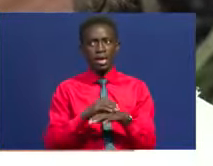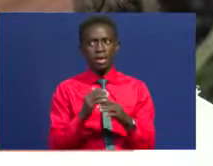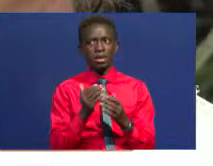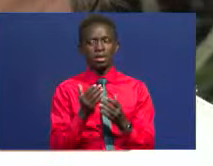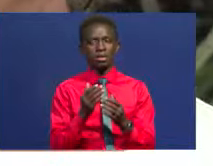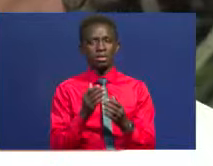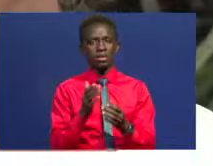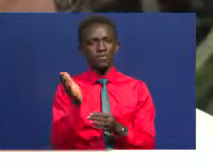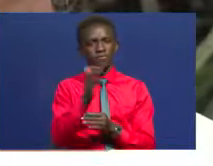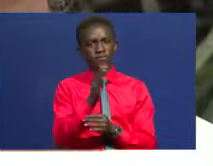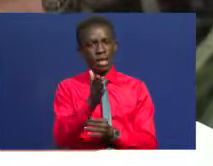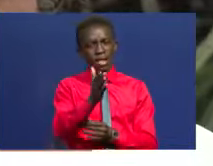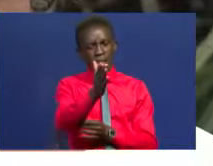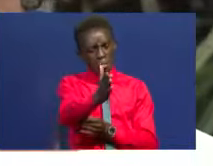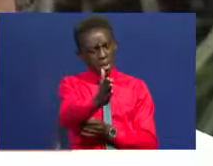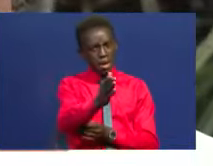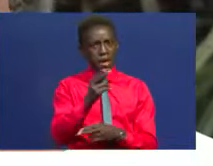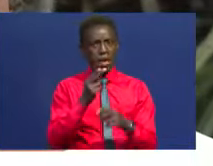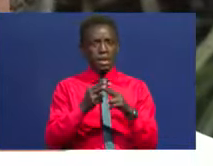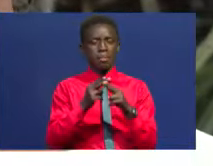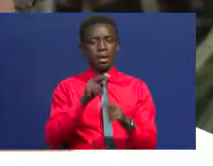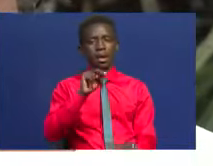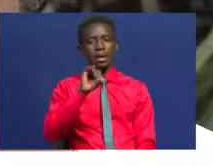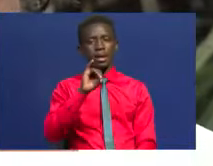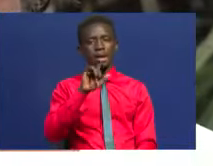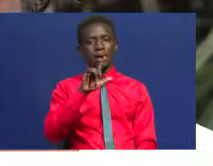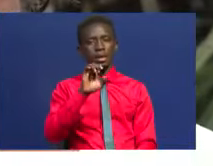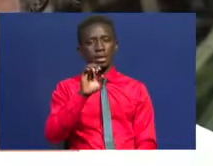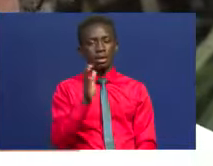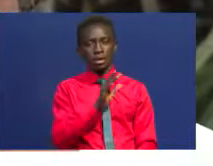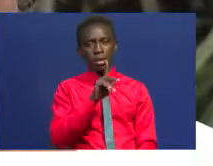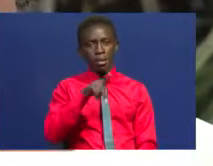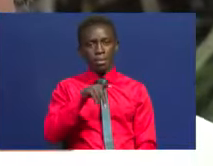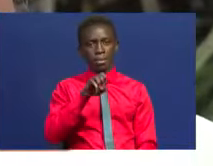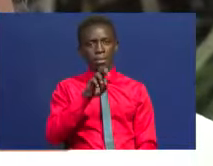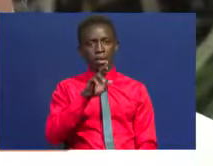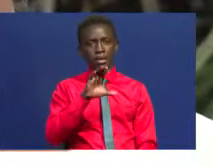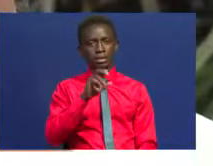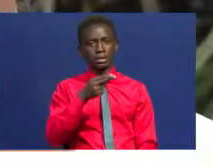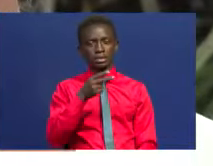perch, which is, of course, a dream from every fisherman.